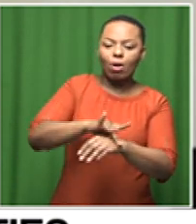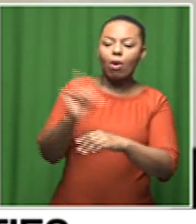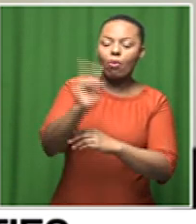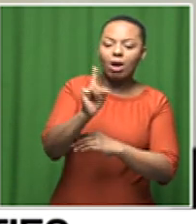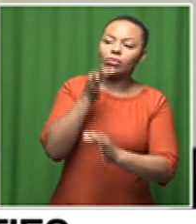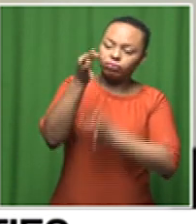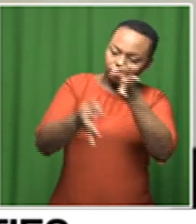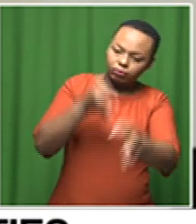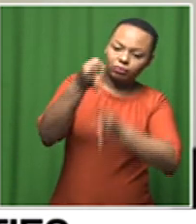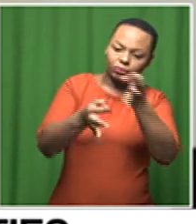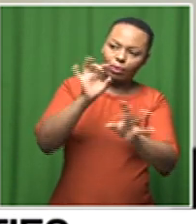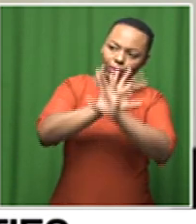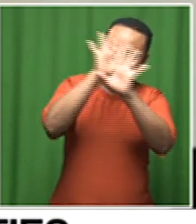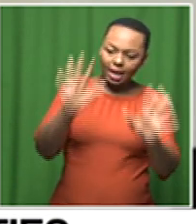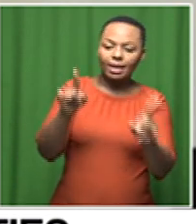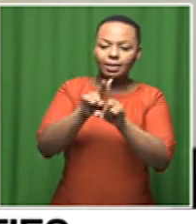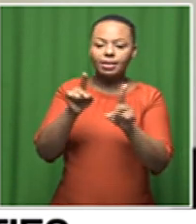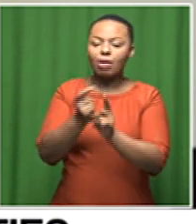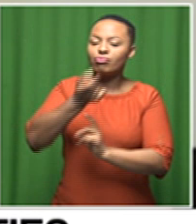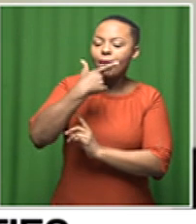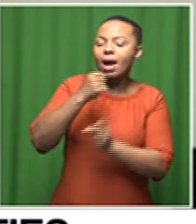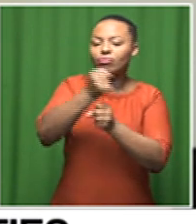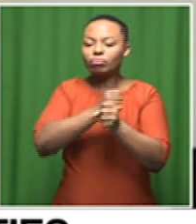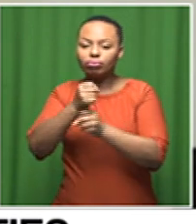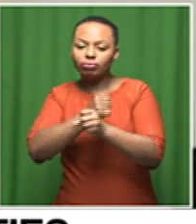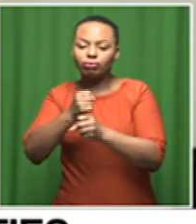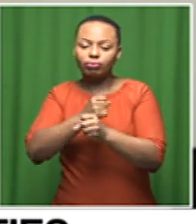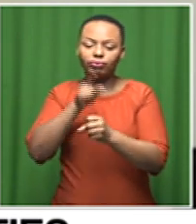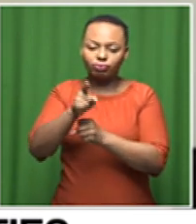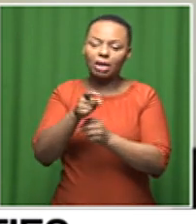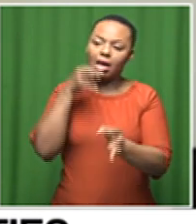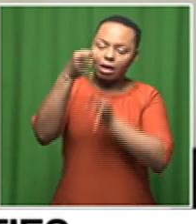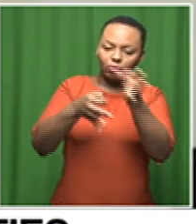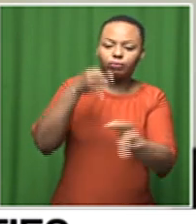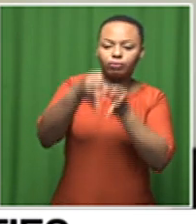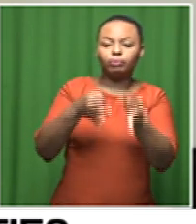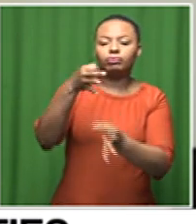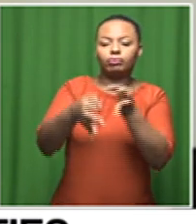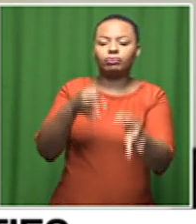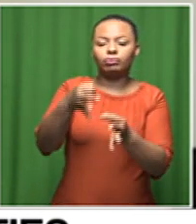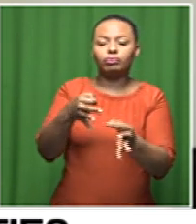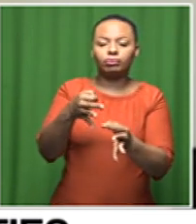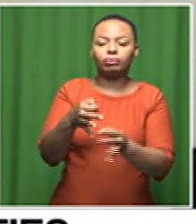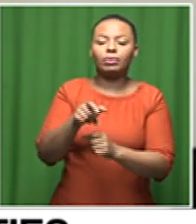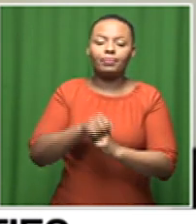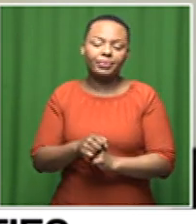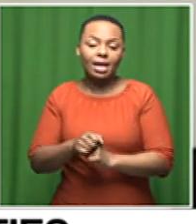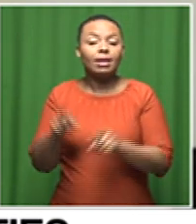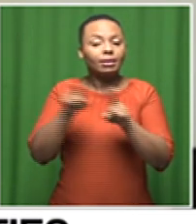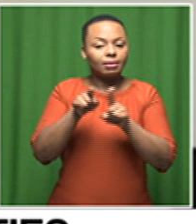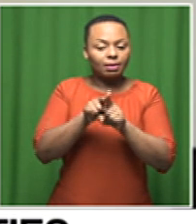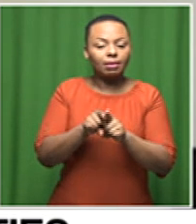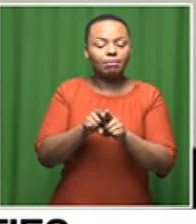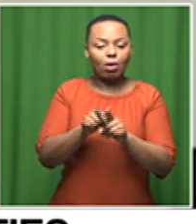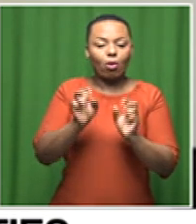the plan or the treatment that has been decided on by those that are providing care, and also be